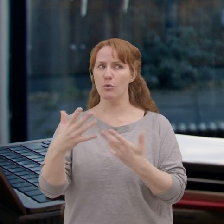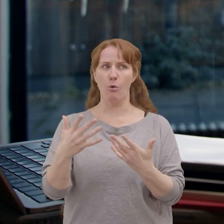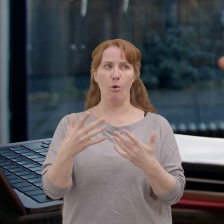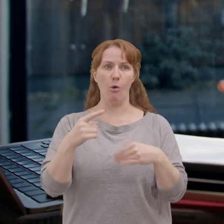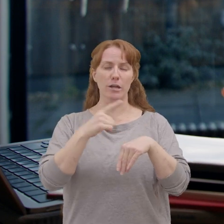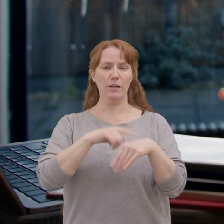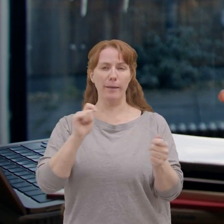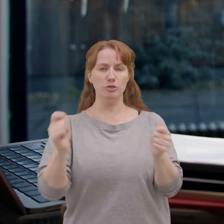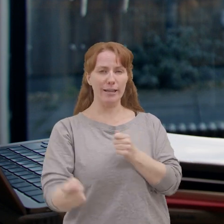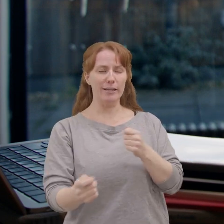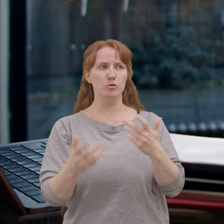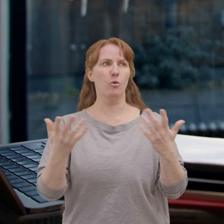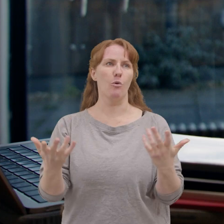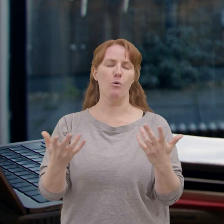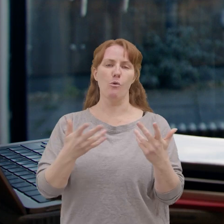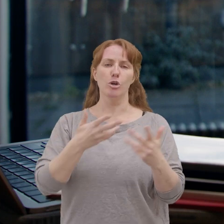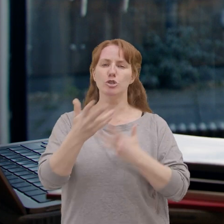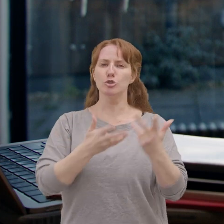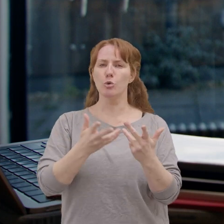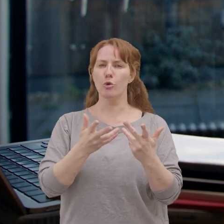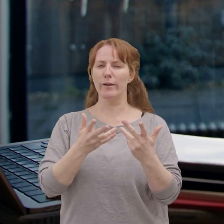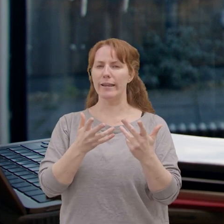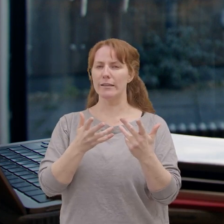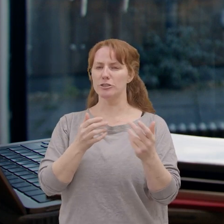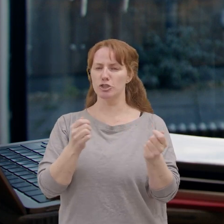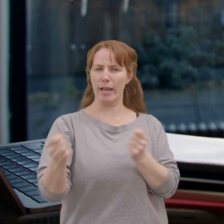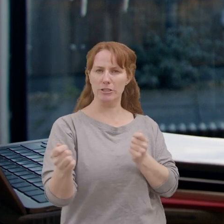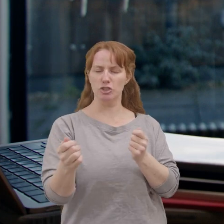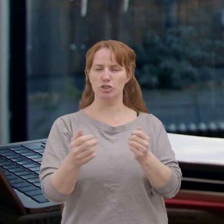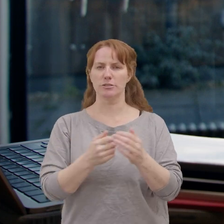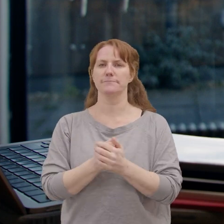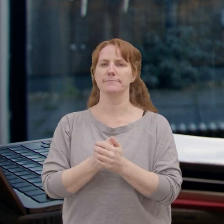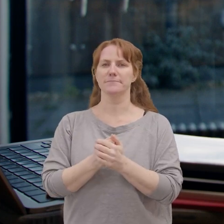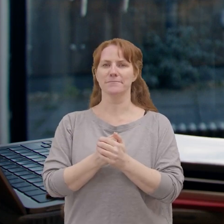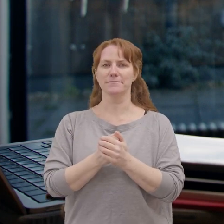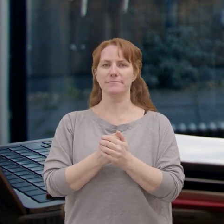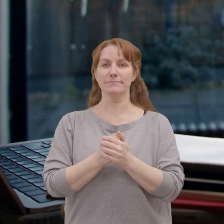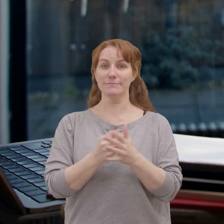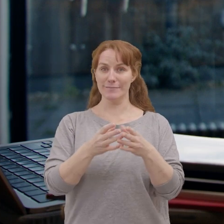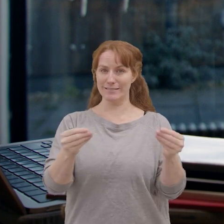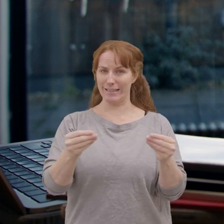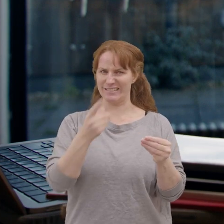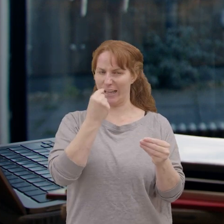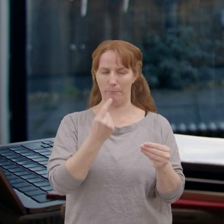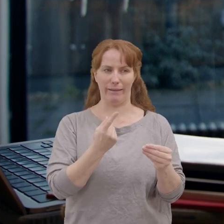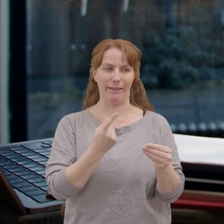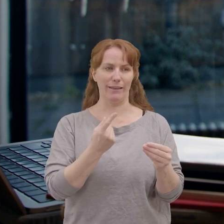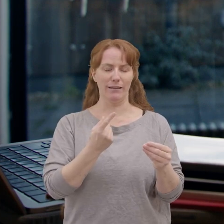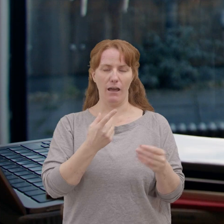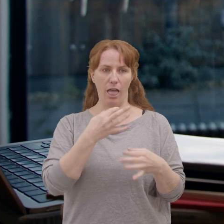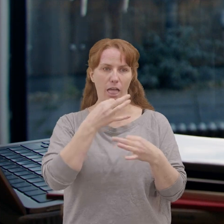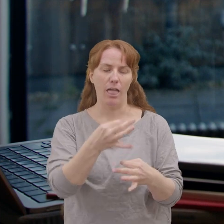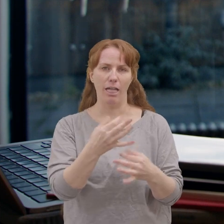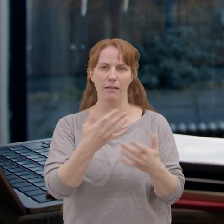to show that time has passed, or to take the story into some sort of new place. Scenes can be all kinds of things. They can